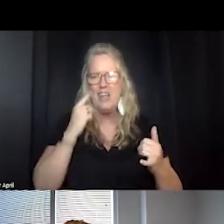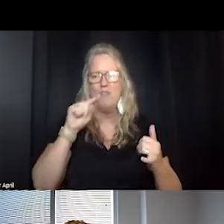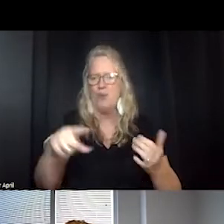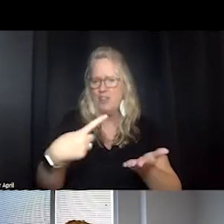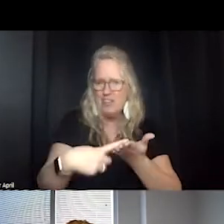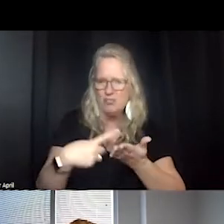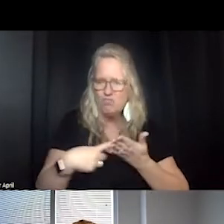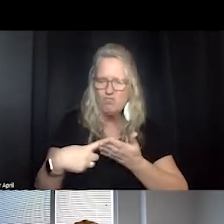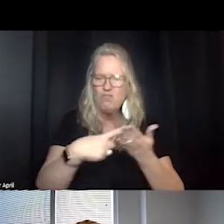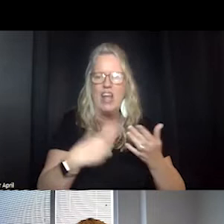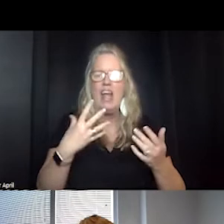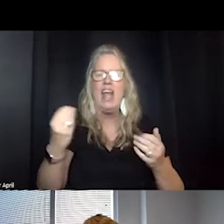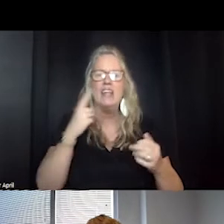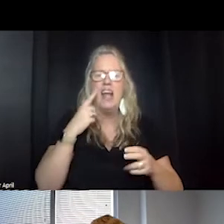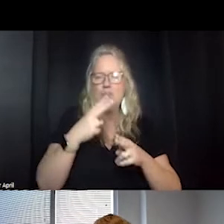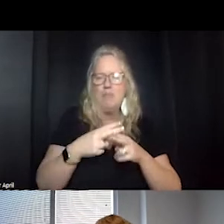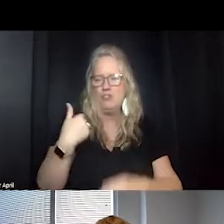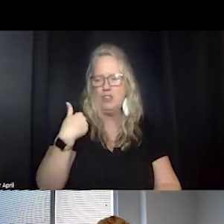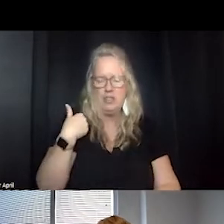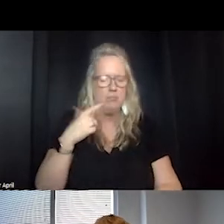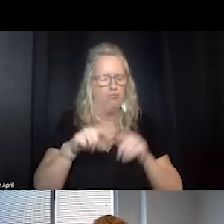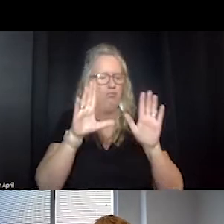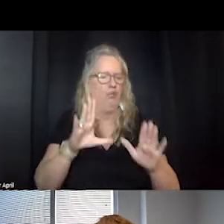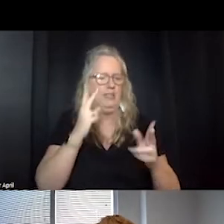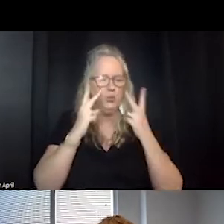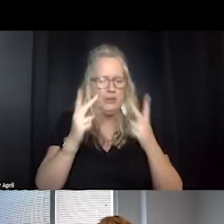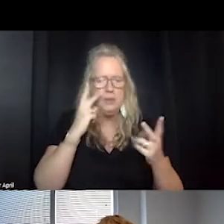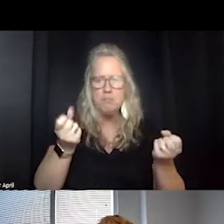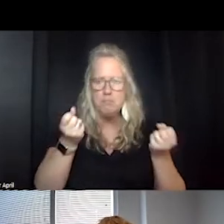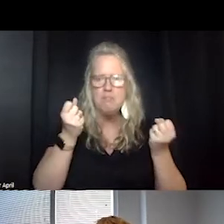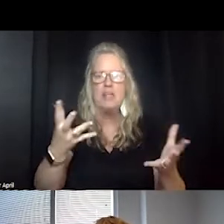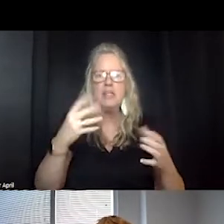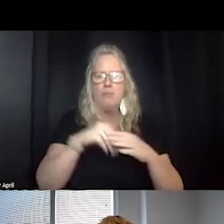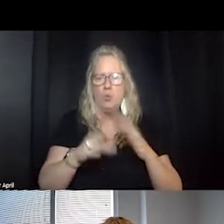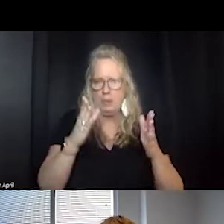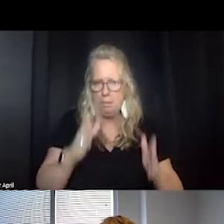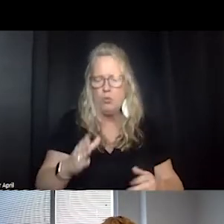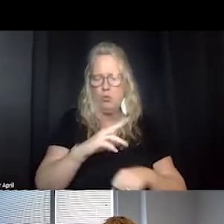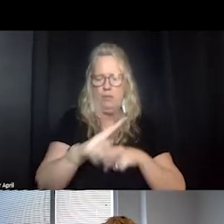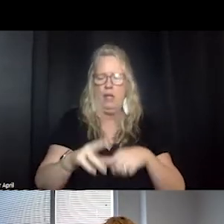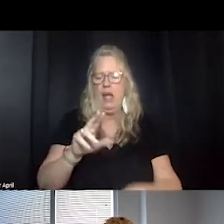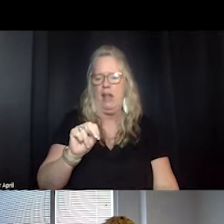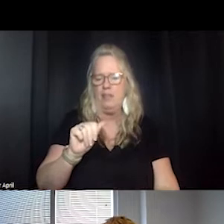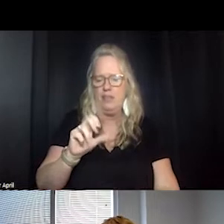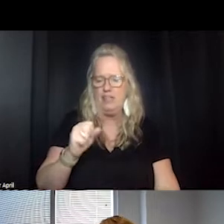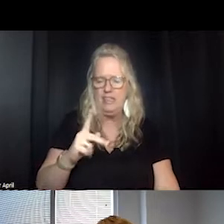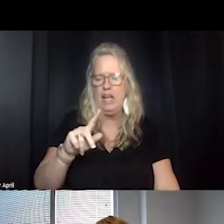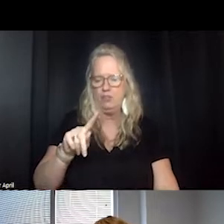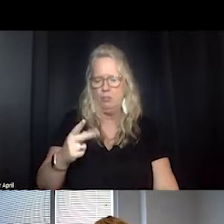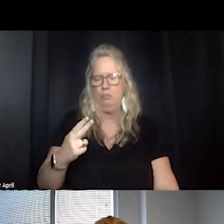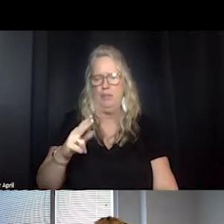conversation. And as I mentioned a few minutes ago, it was great to see many of you in person at the NASHPID meeting earlier this